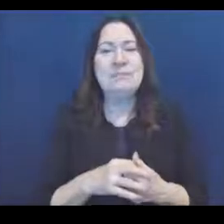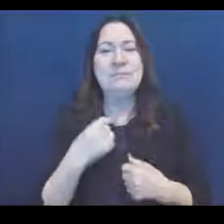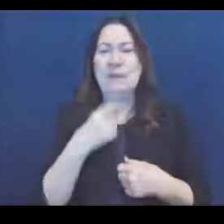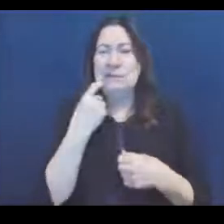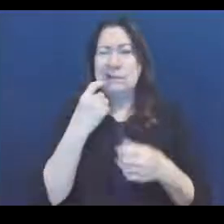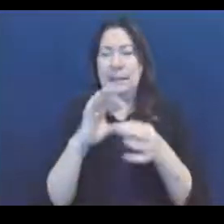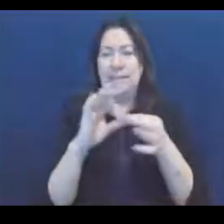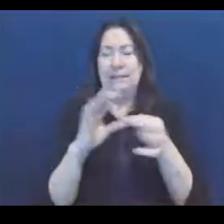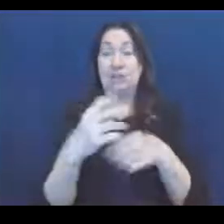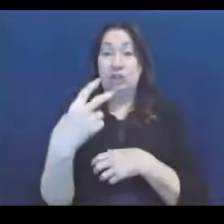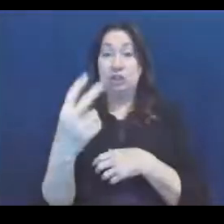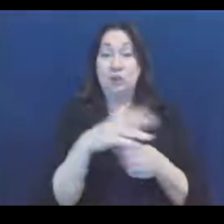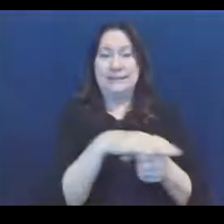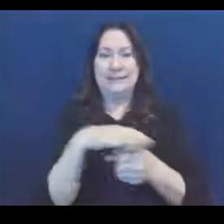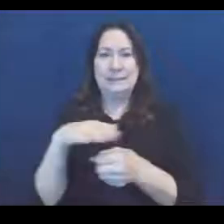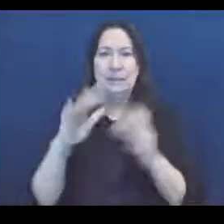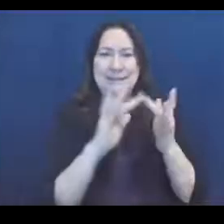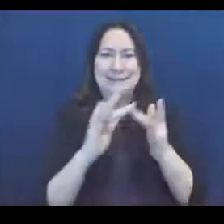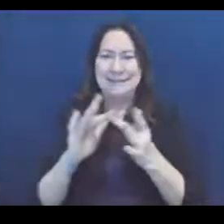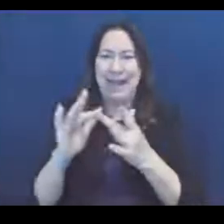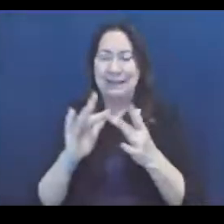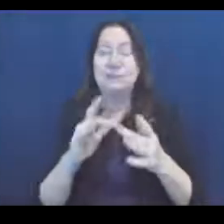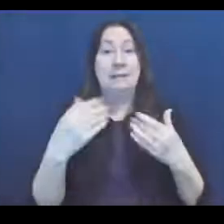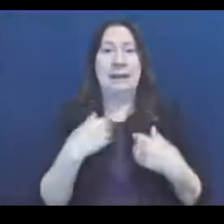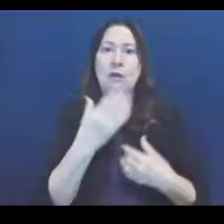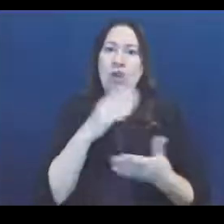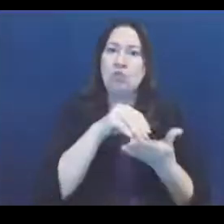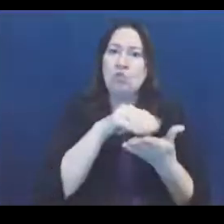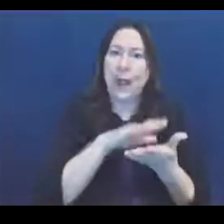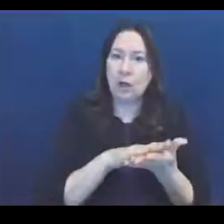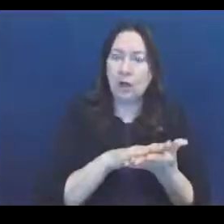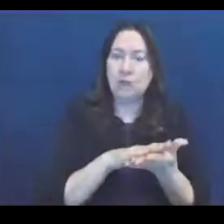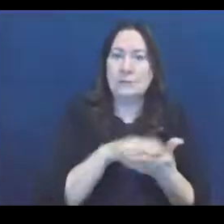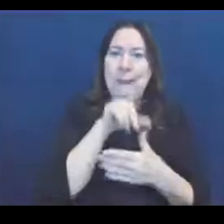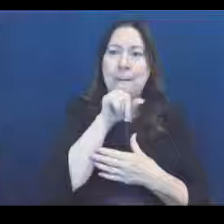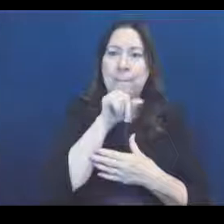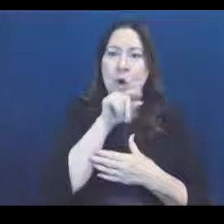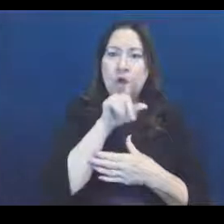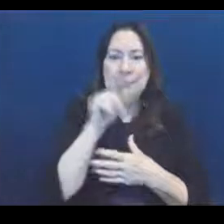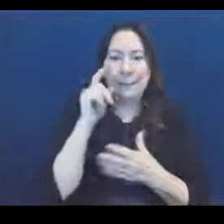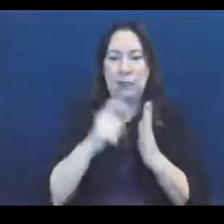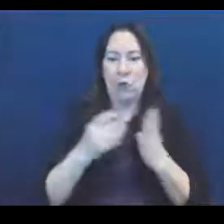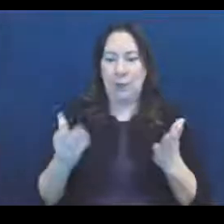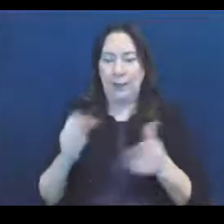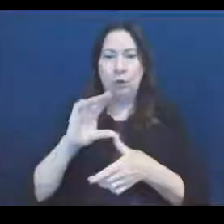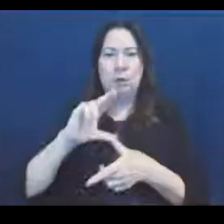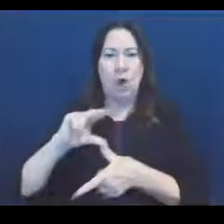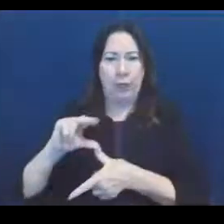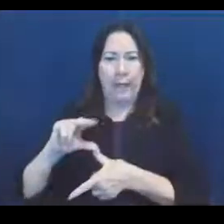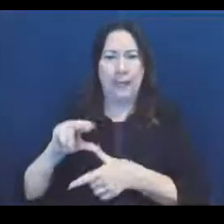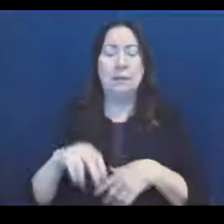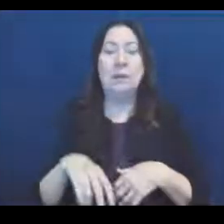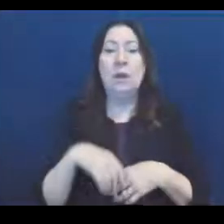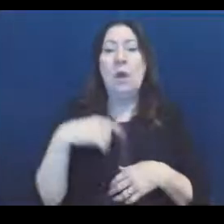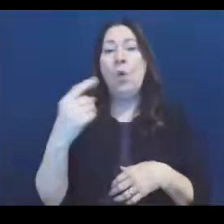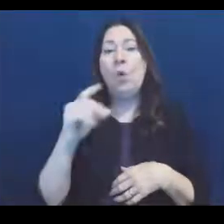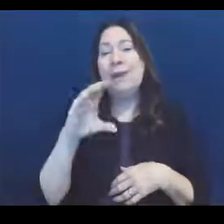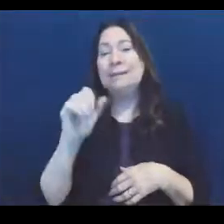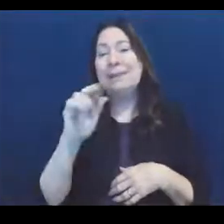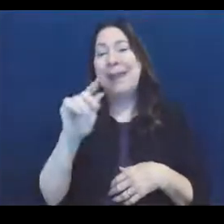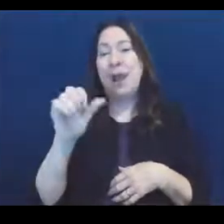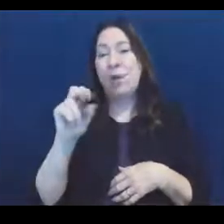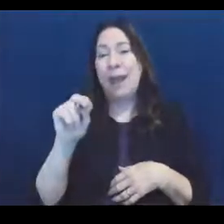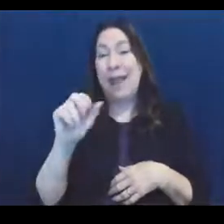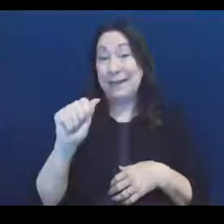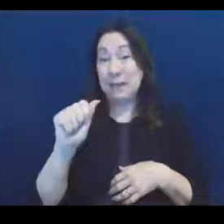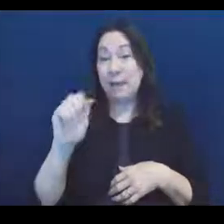two sites that I found that had really good records about what birds have been noted here during hurricanes. One is the Carolina Bird Club, and you can just